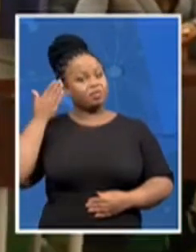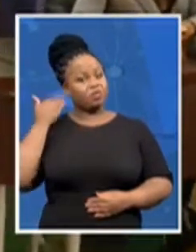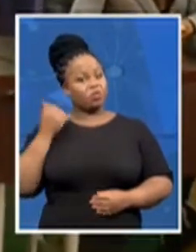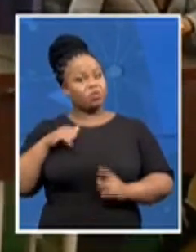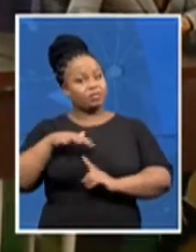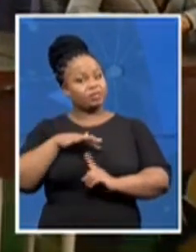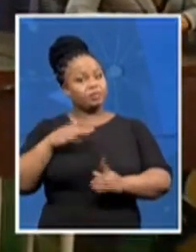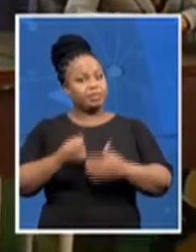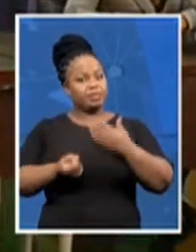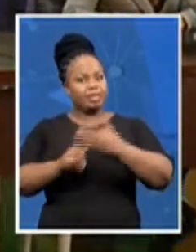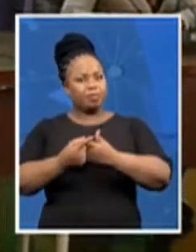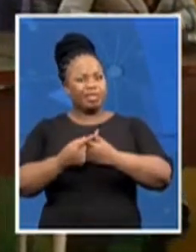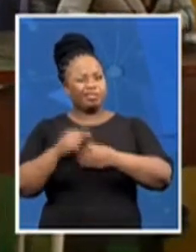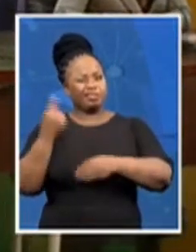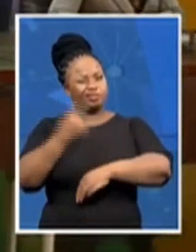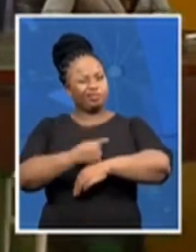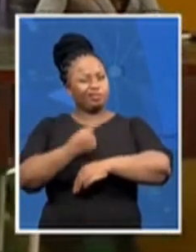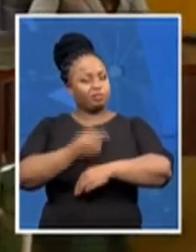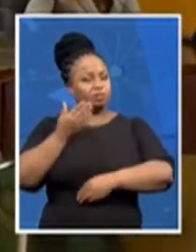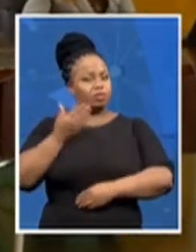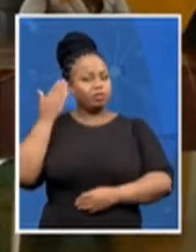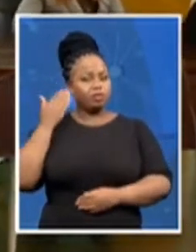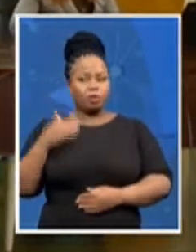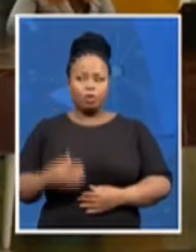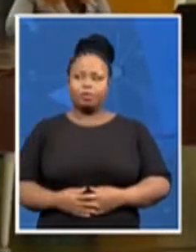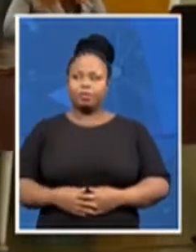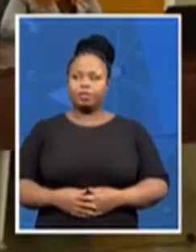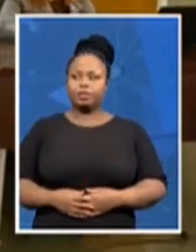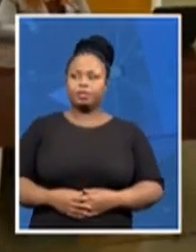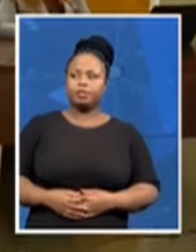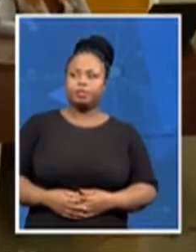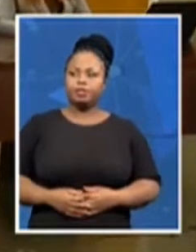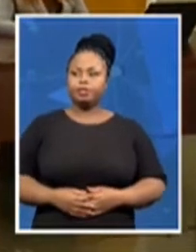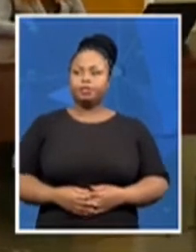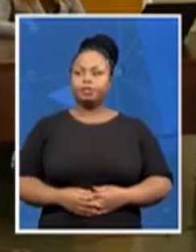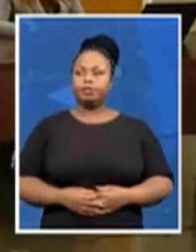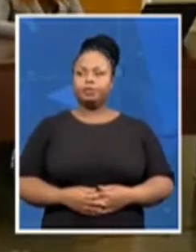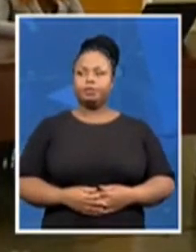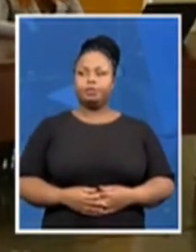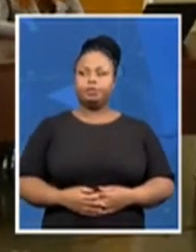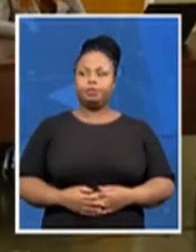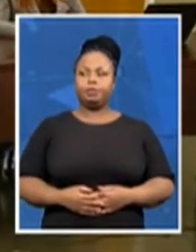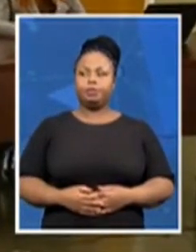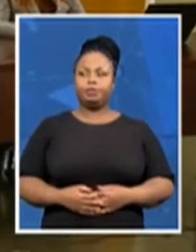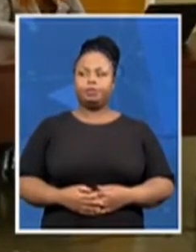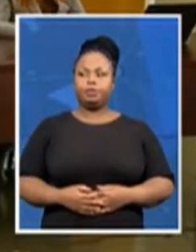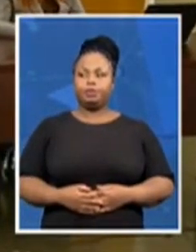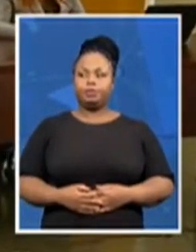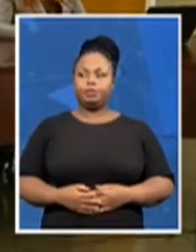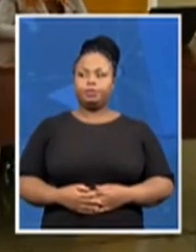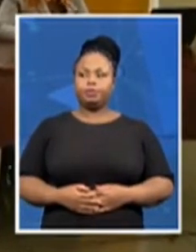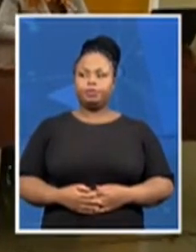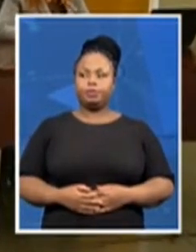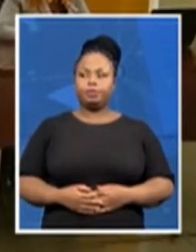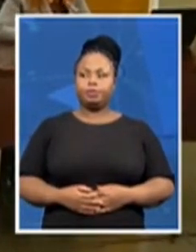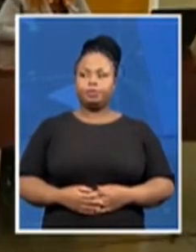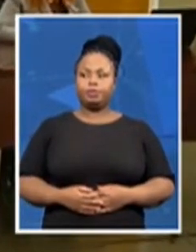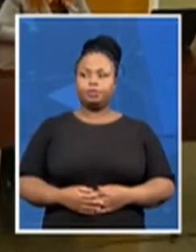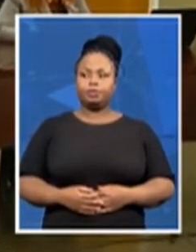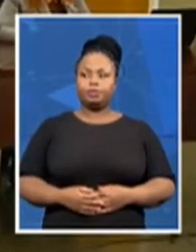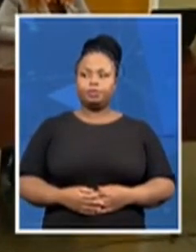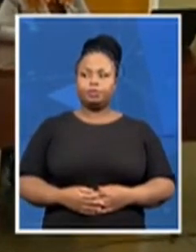Indeed, KZN is rising, and indeed, we need to unite with people. within each other in the province. I'll now